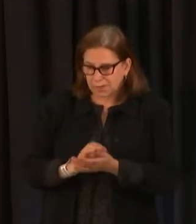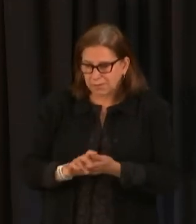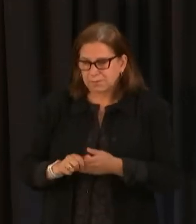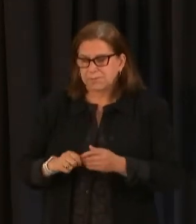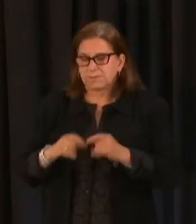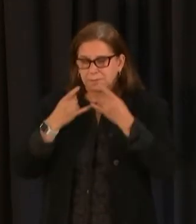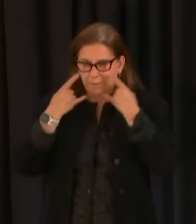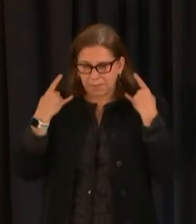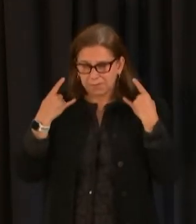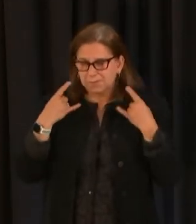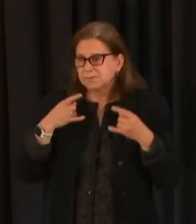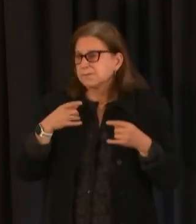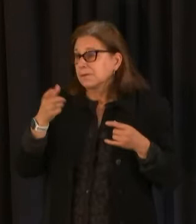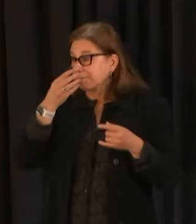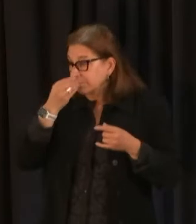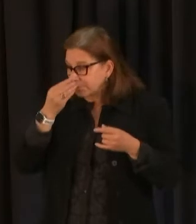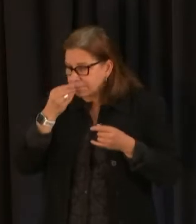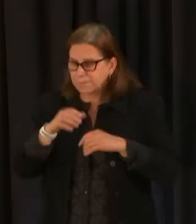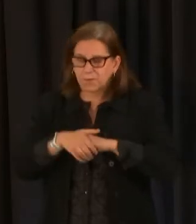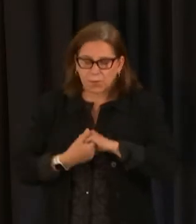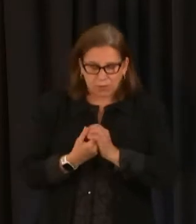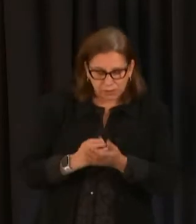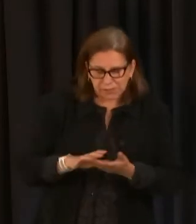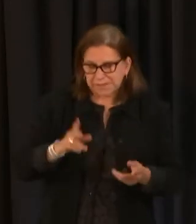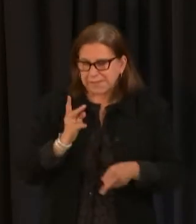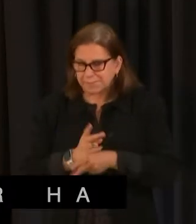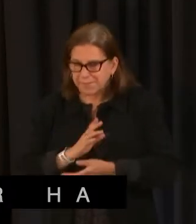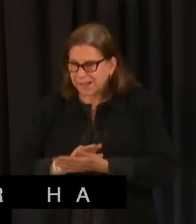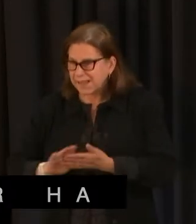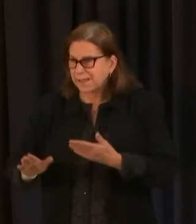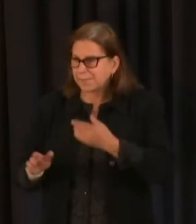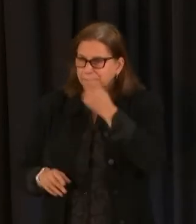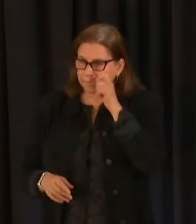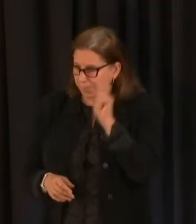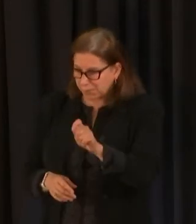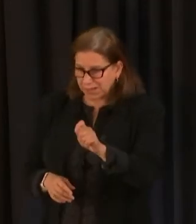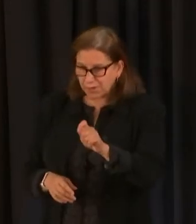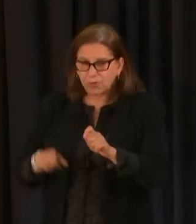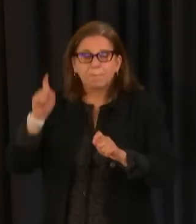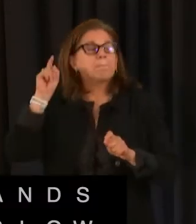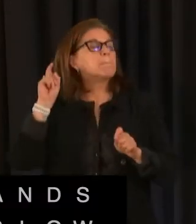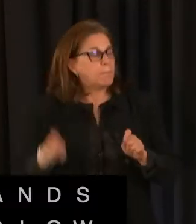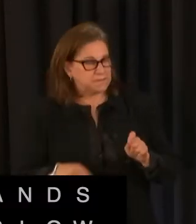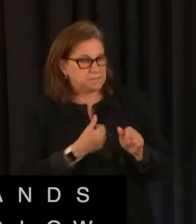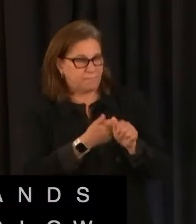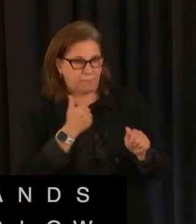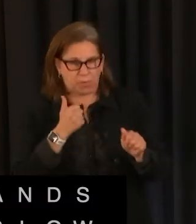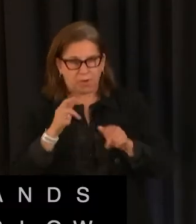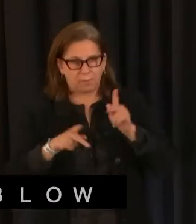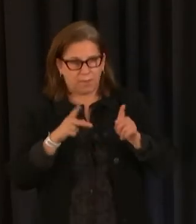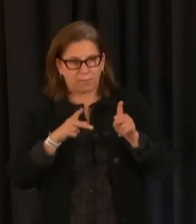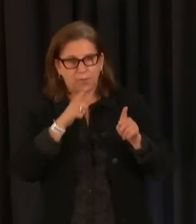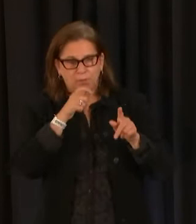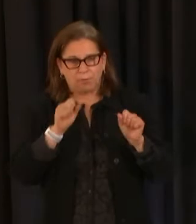immediately after you blow your nose, cough, sneeze, or any of those things. And you should also avoid touching your